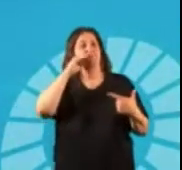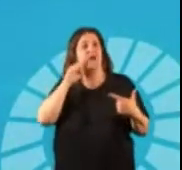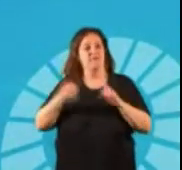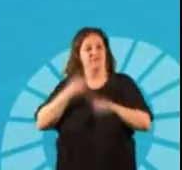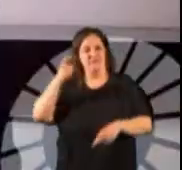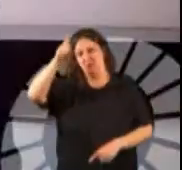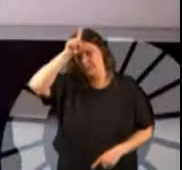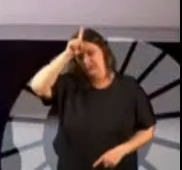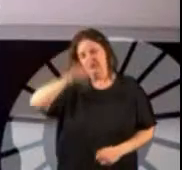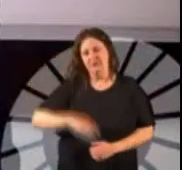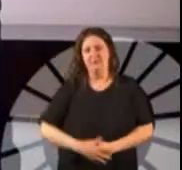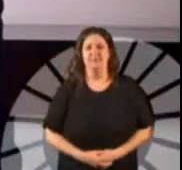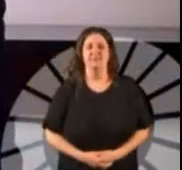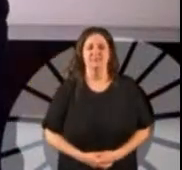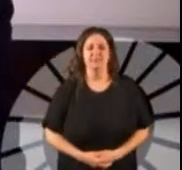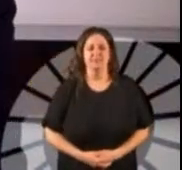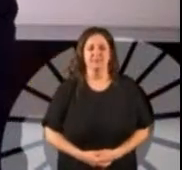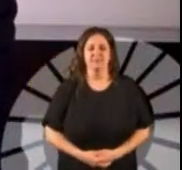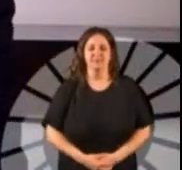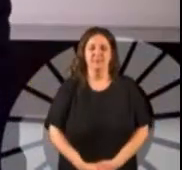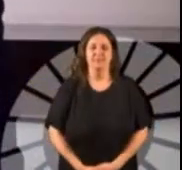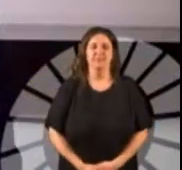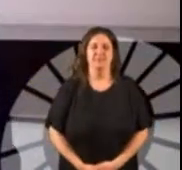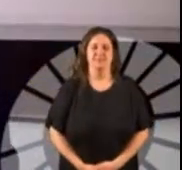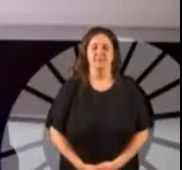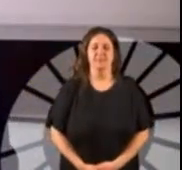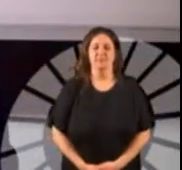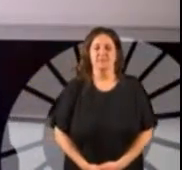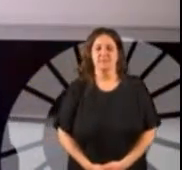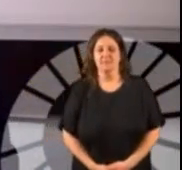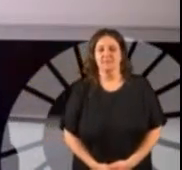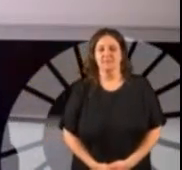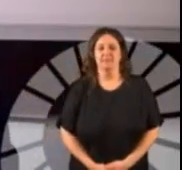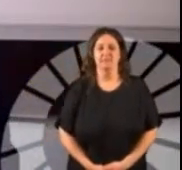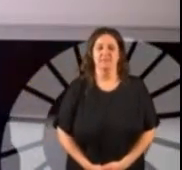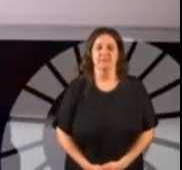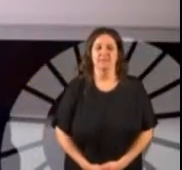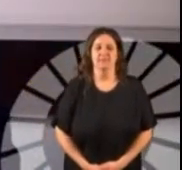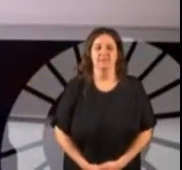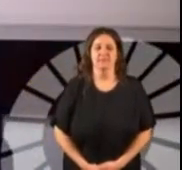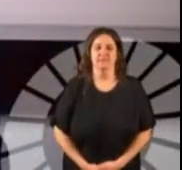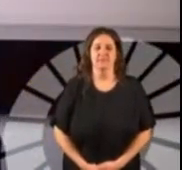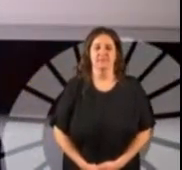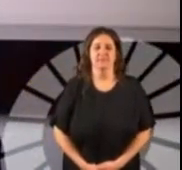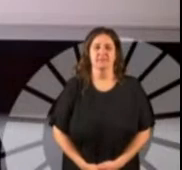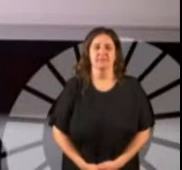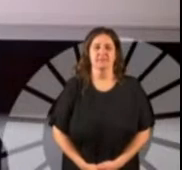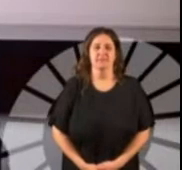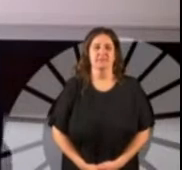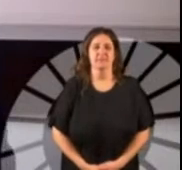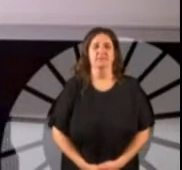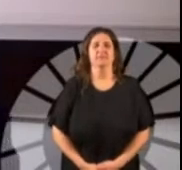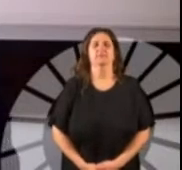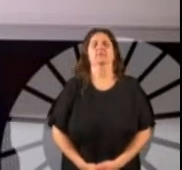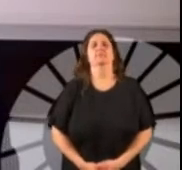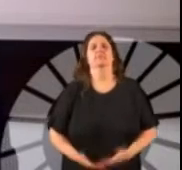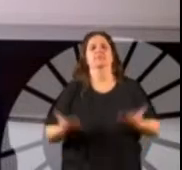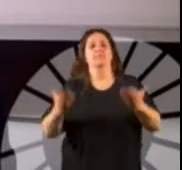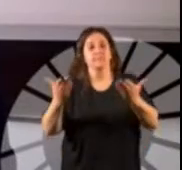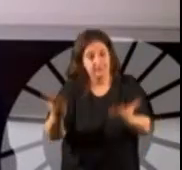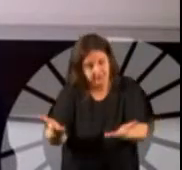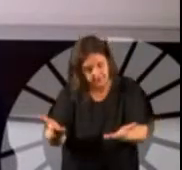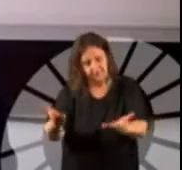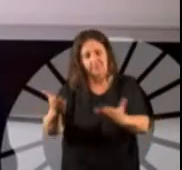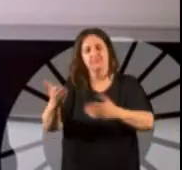Your Excellency, President Emmanuel Macron, thank you for hosting us for what is a